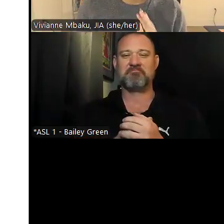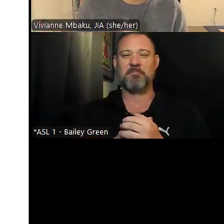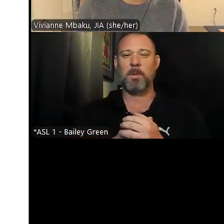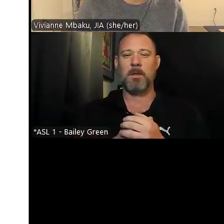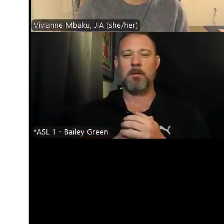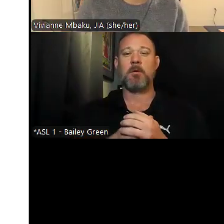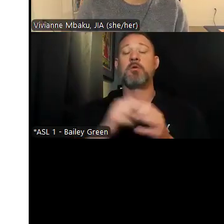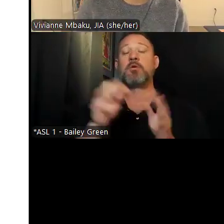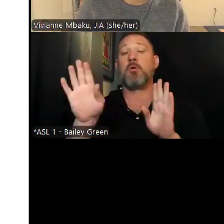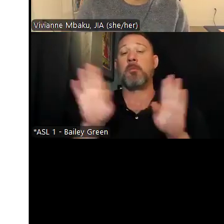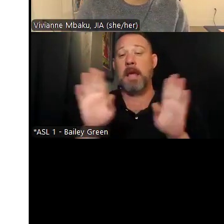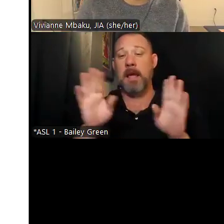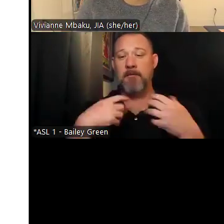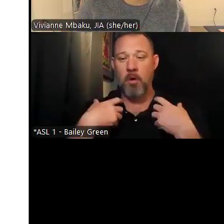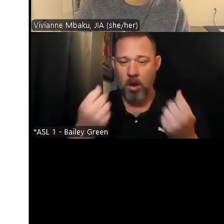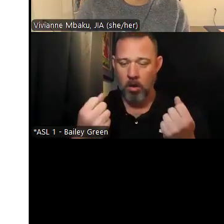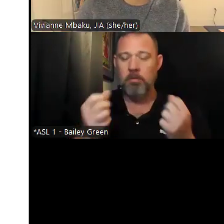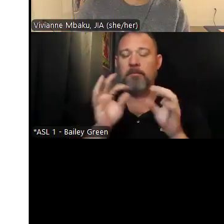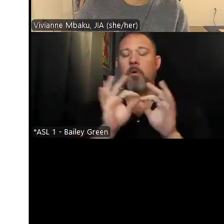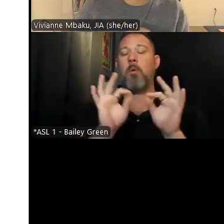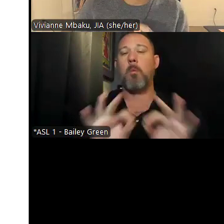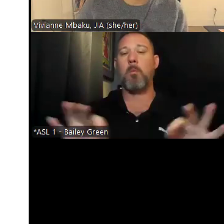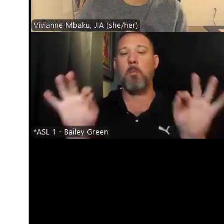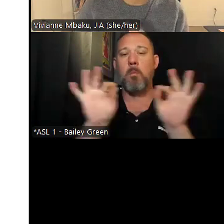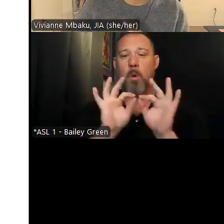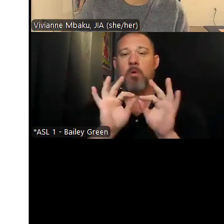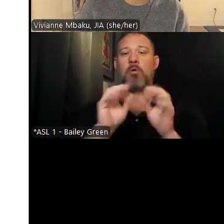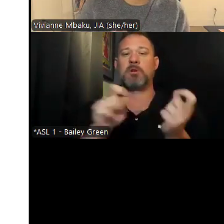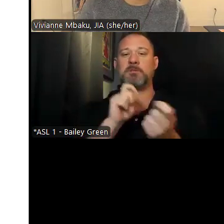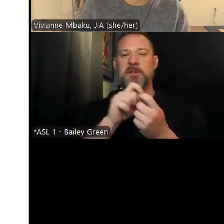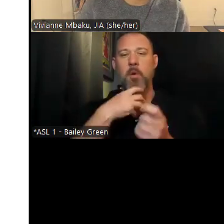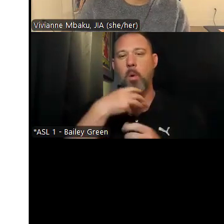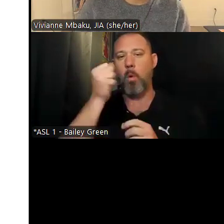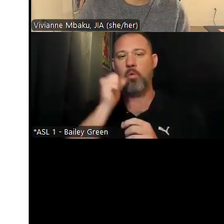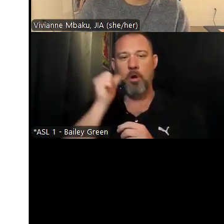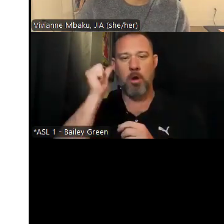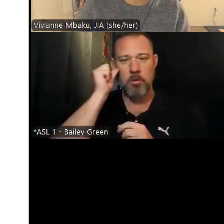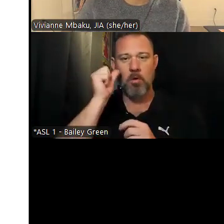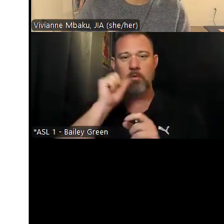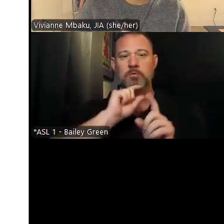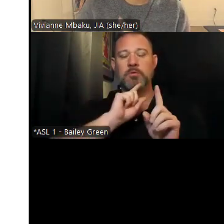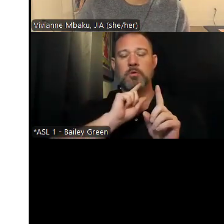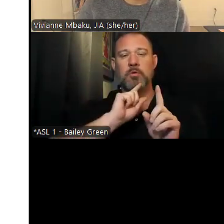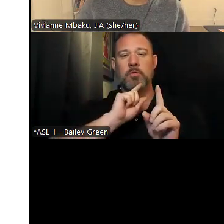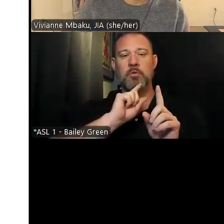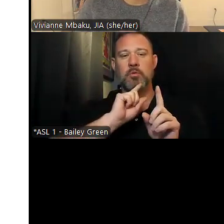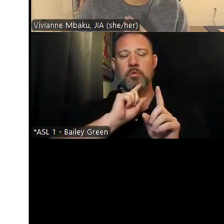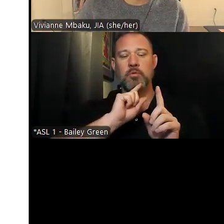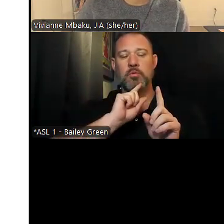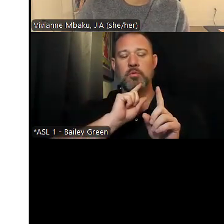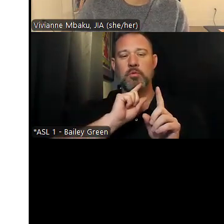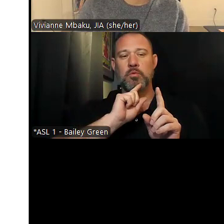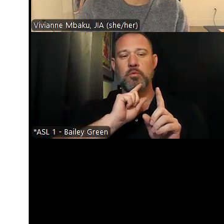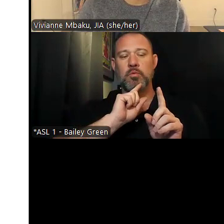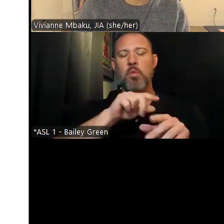So behavioral health is really important. In particular, older adults report really high